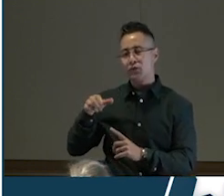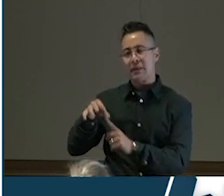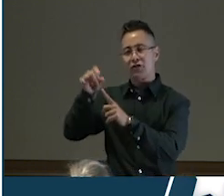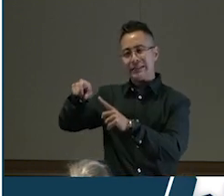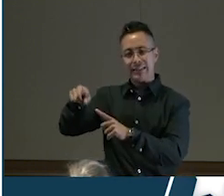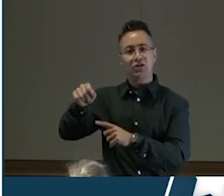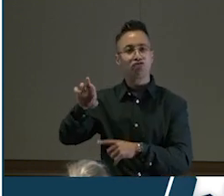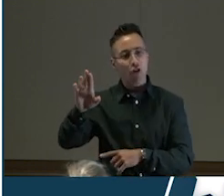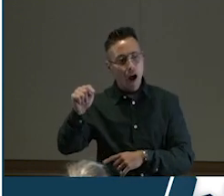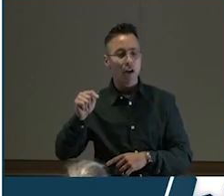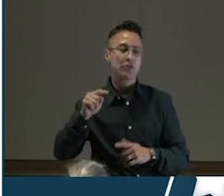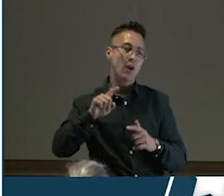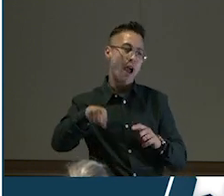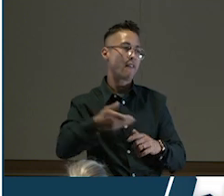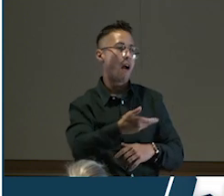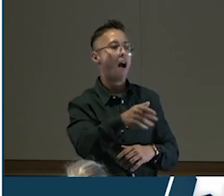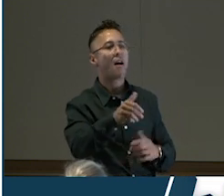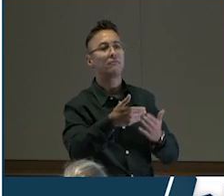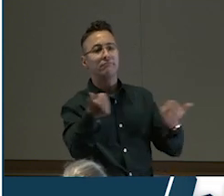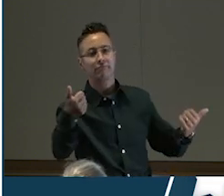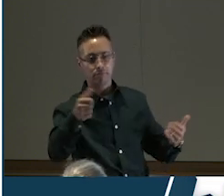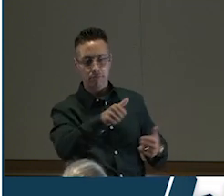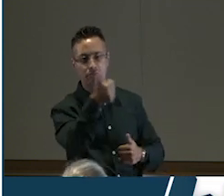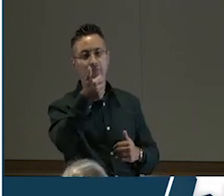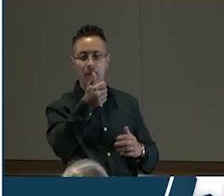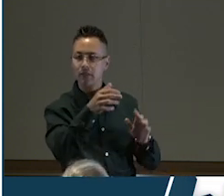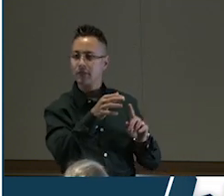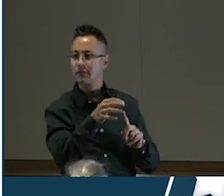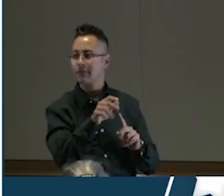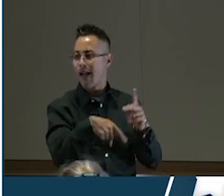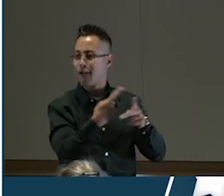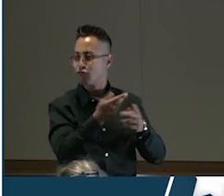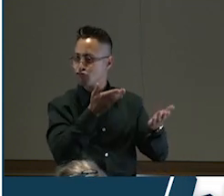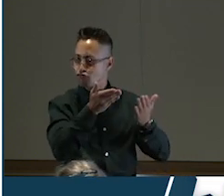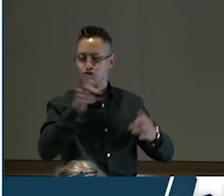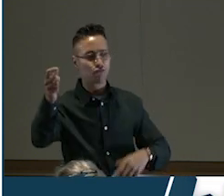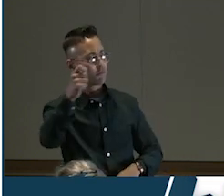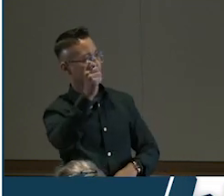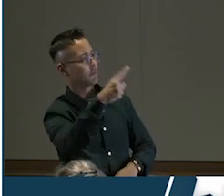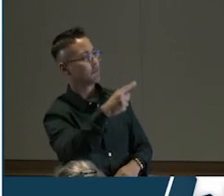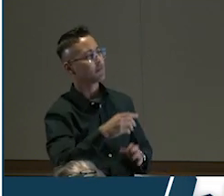a hired special service. Yes.